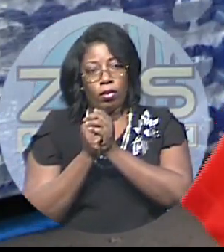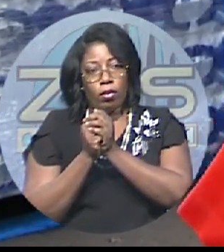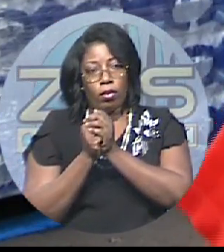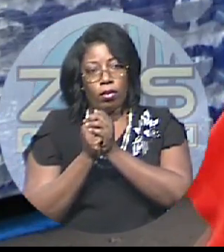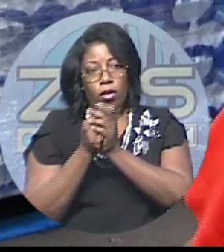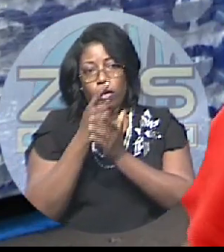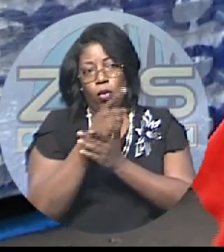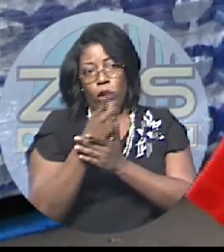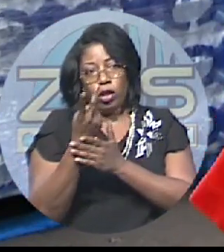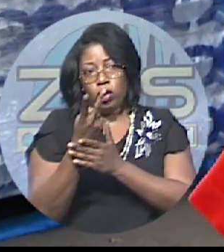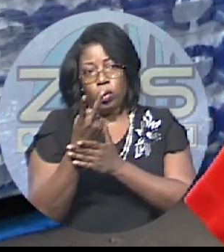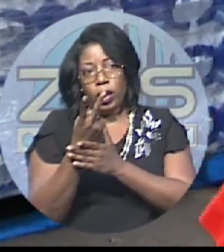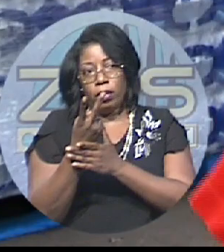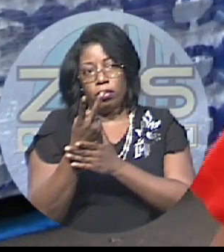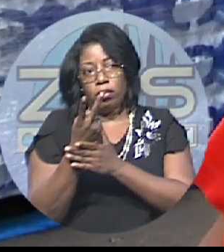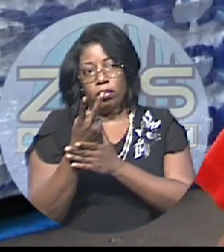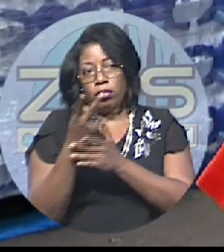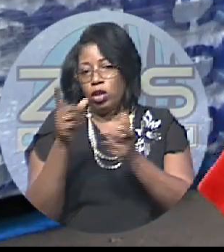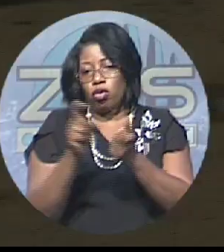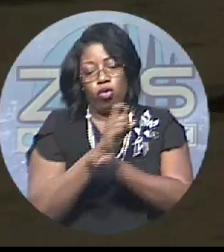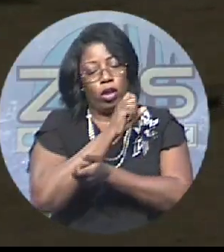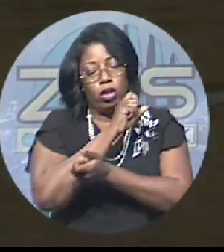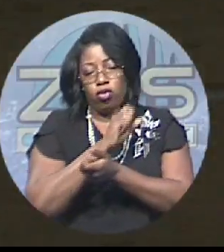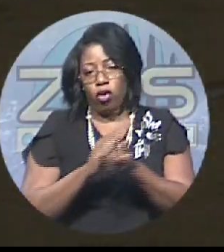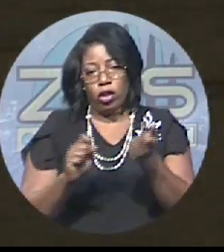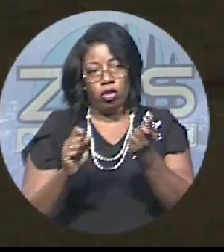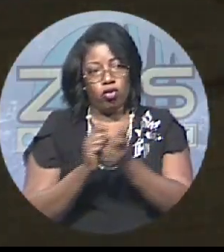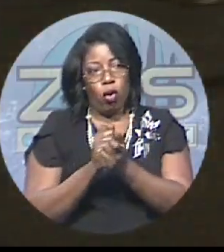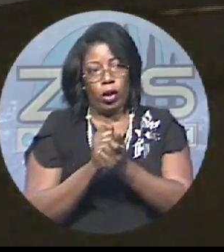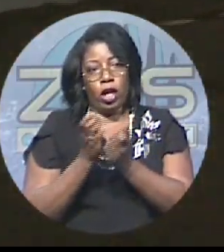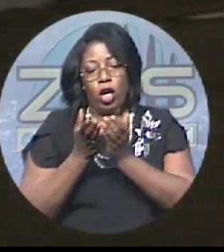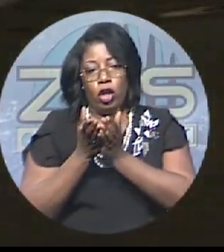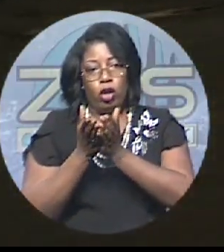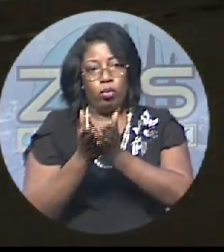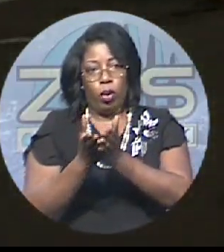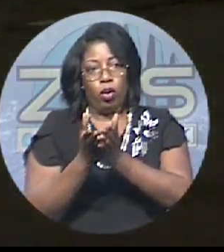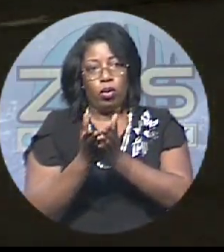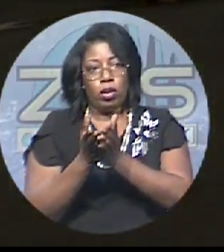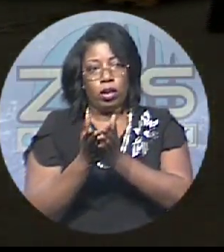or two of them destroyed. I mean, completely destroyed. Those boats